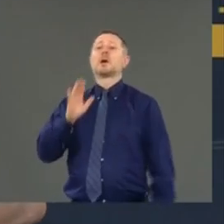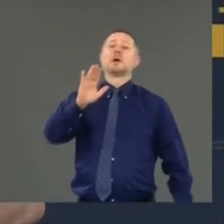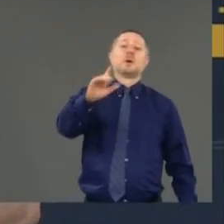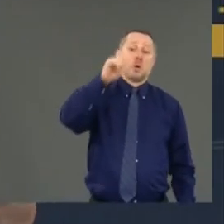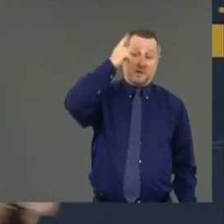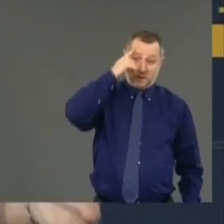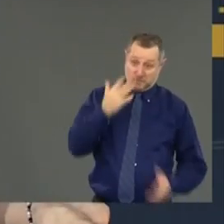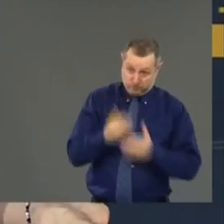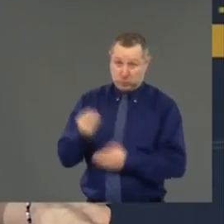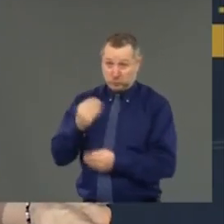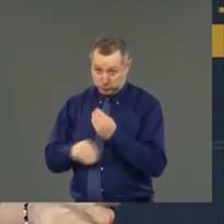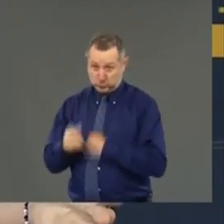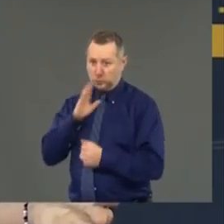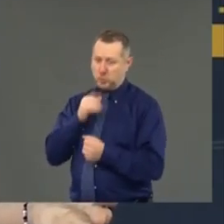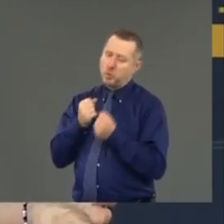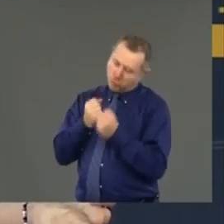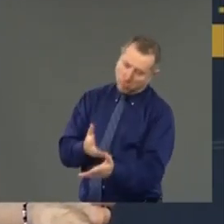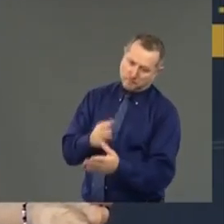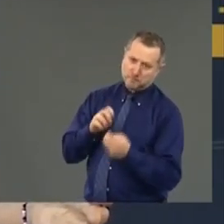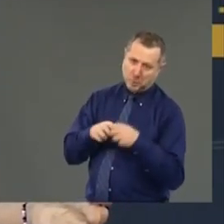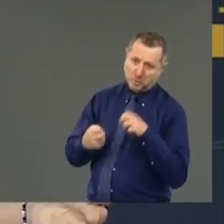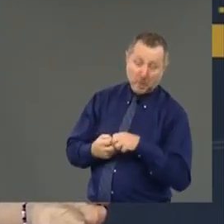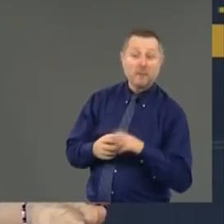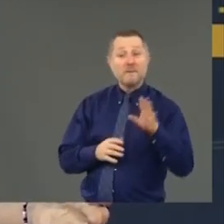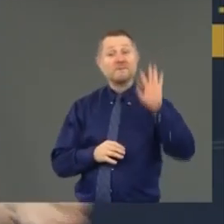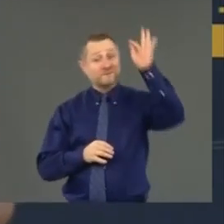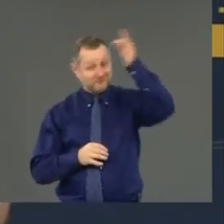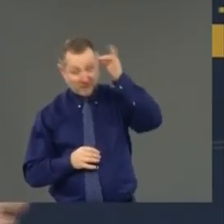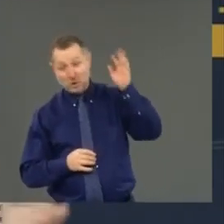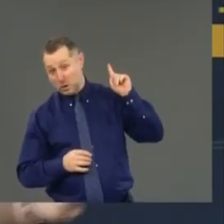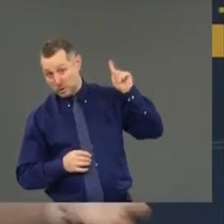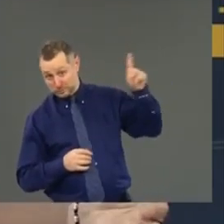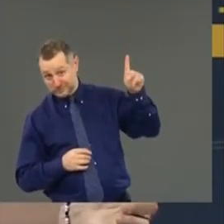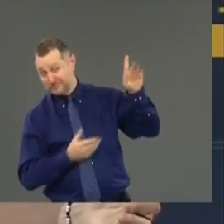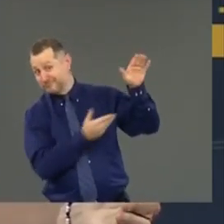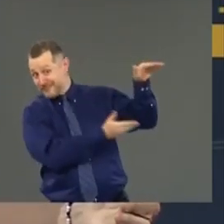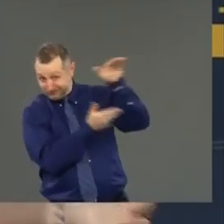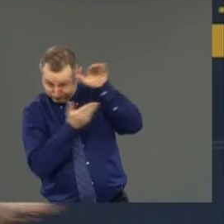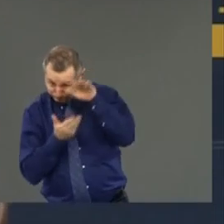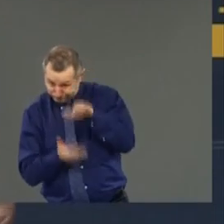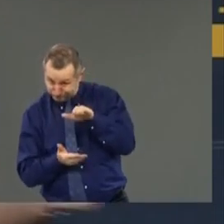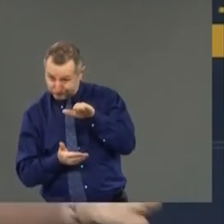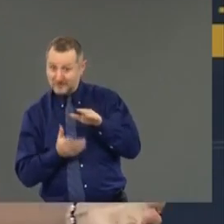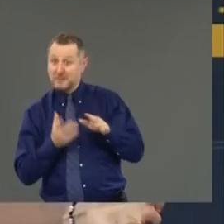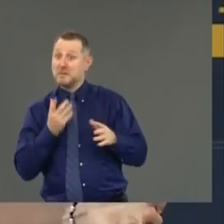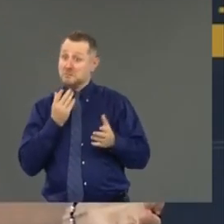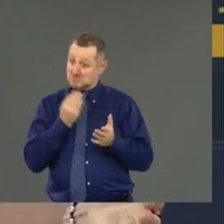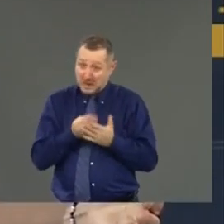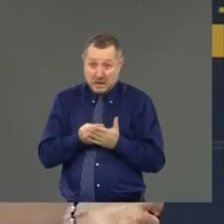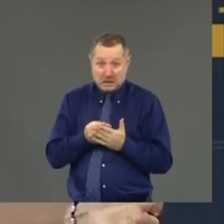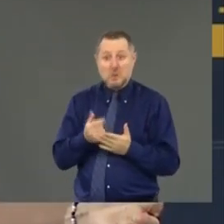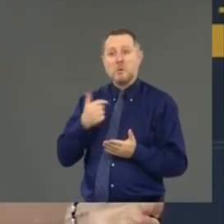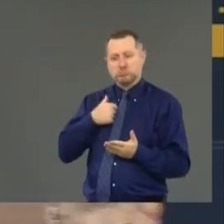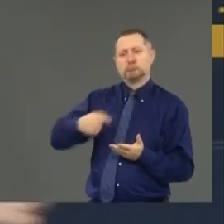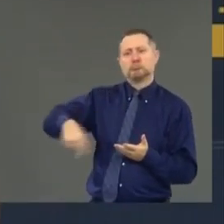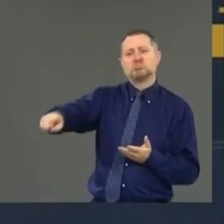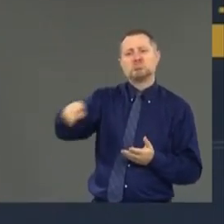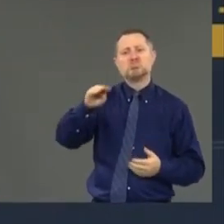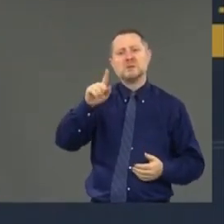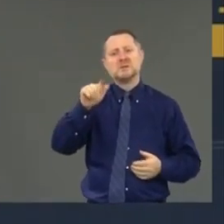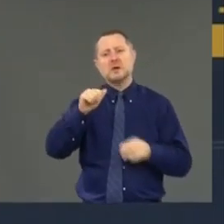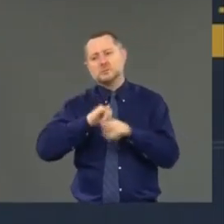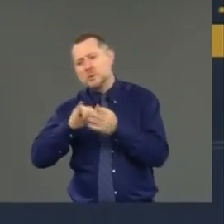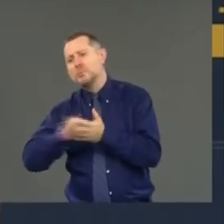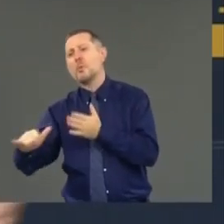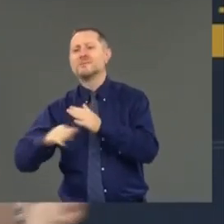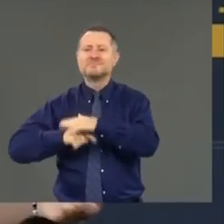but the federal government, part of the funding from Washington is for the MTA, right? That has nothing to do with congestion pricing.